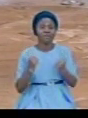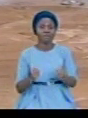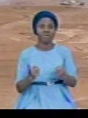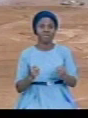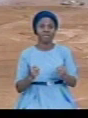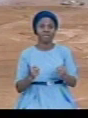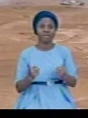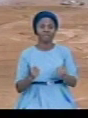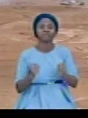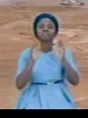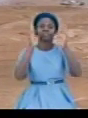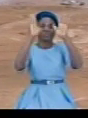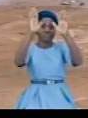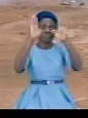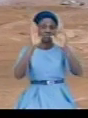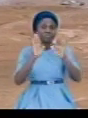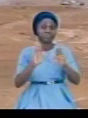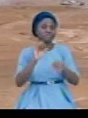power